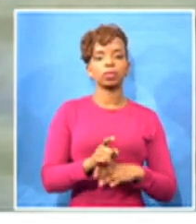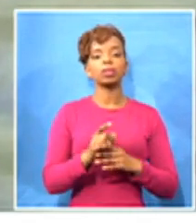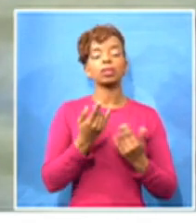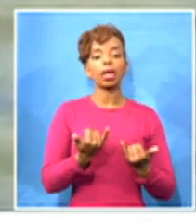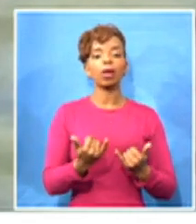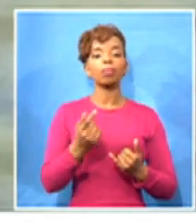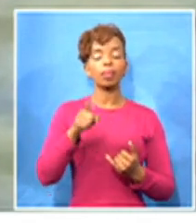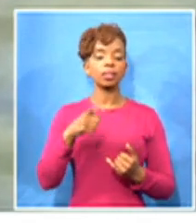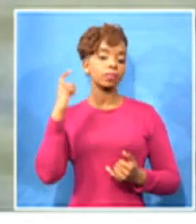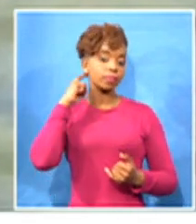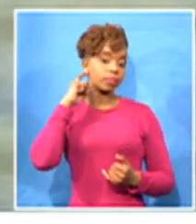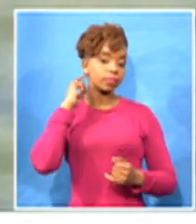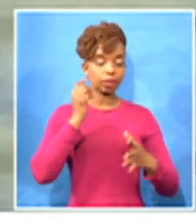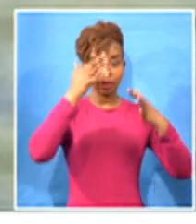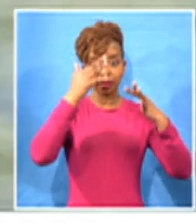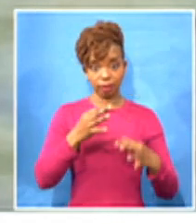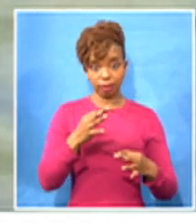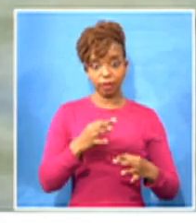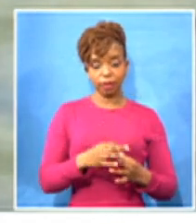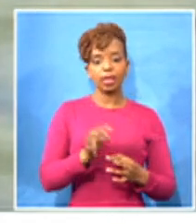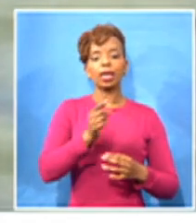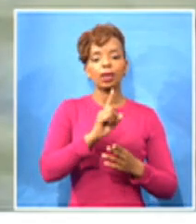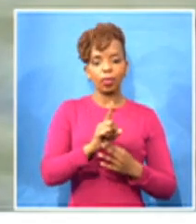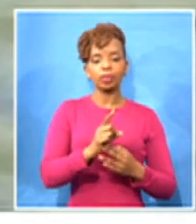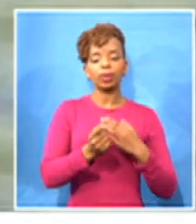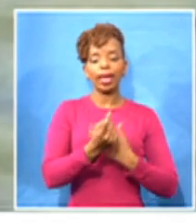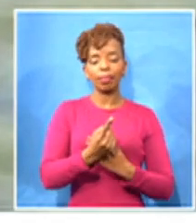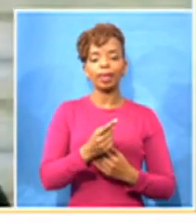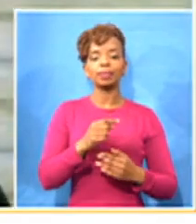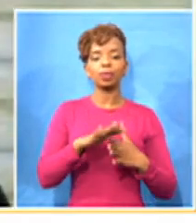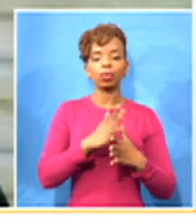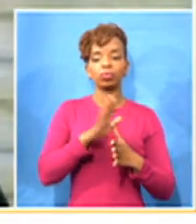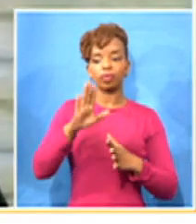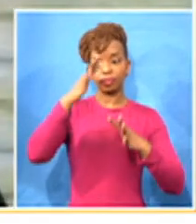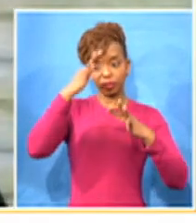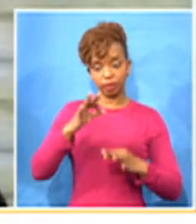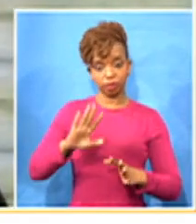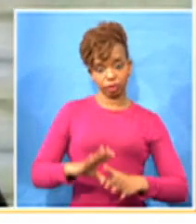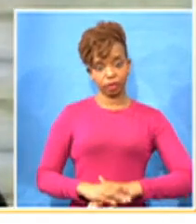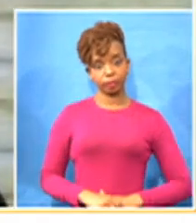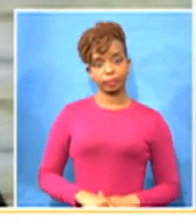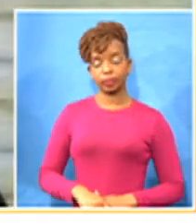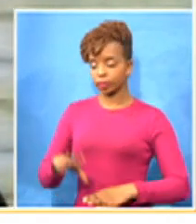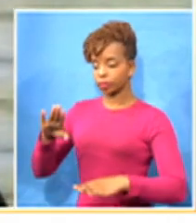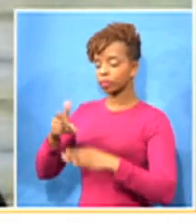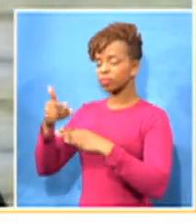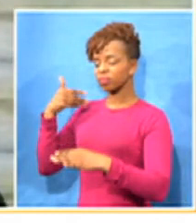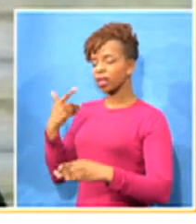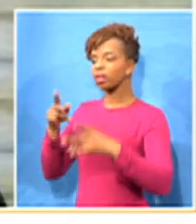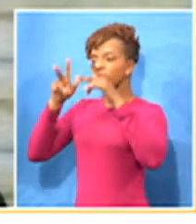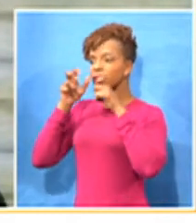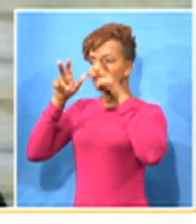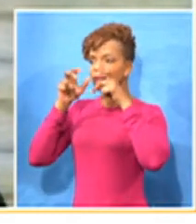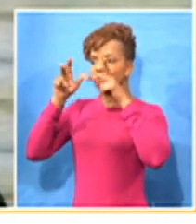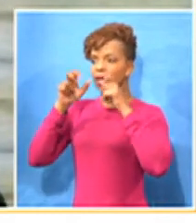decision and the repercussions of the decision you are taking. So we were listening earlier to Health Minister Dr. Zweli Mkhize, and he